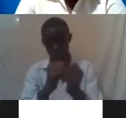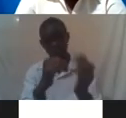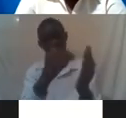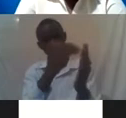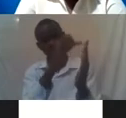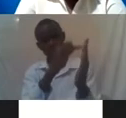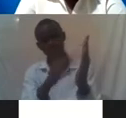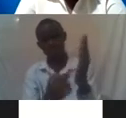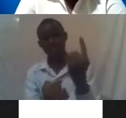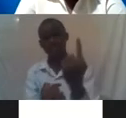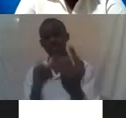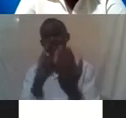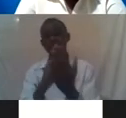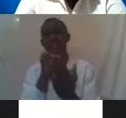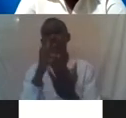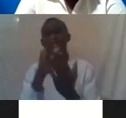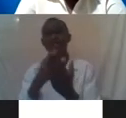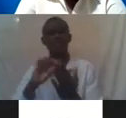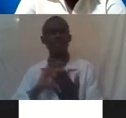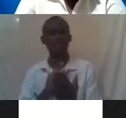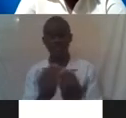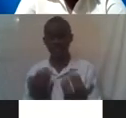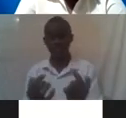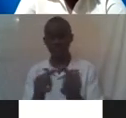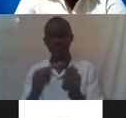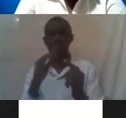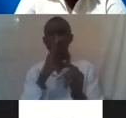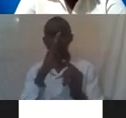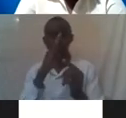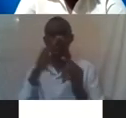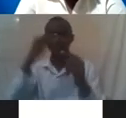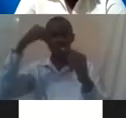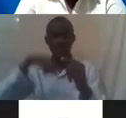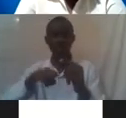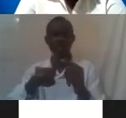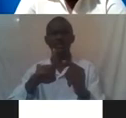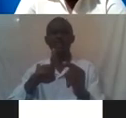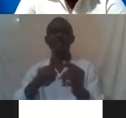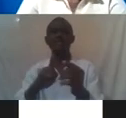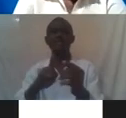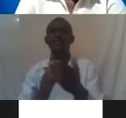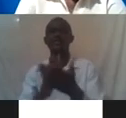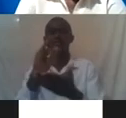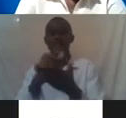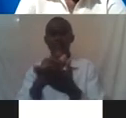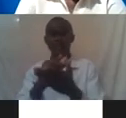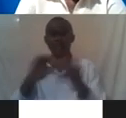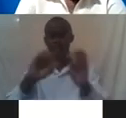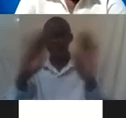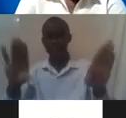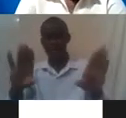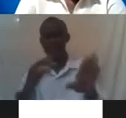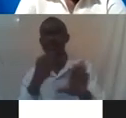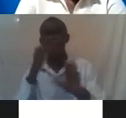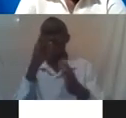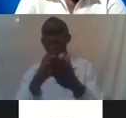the legislation that will need to be enacted after enacting the amendments. That clearly implies that these